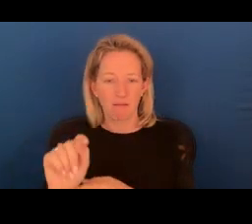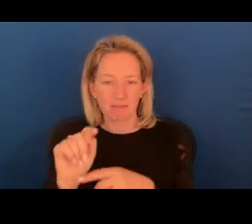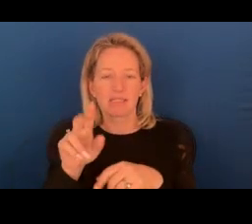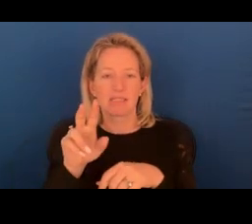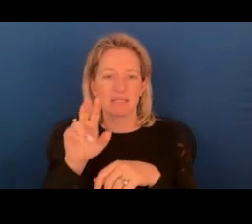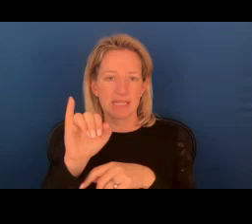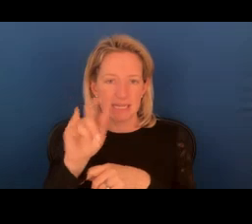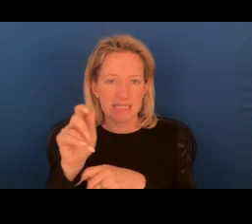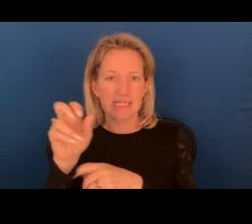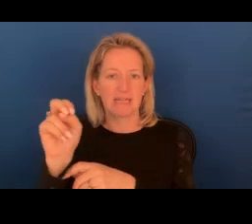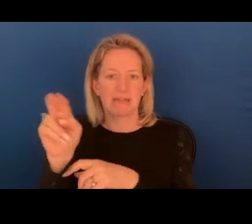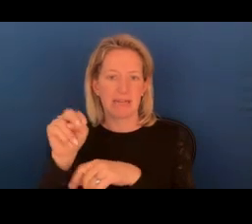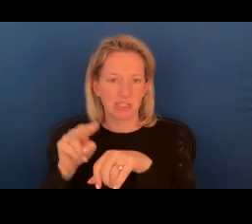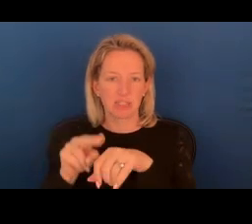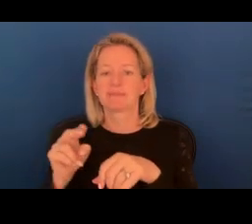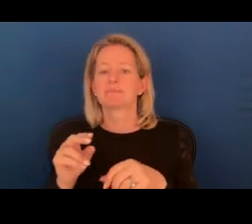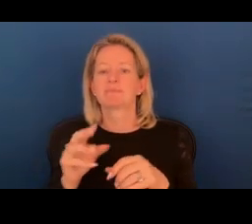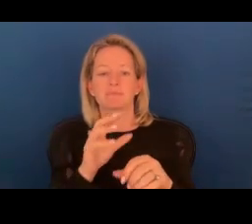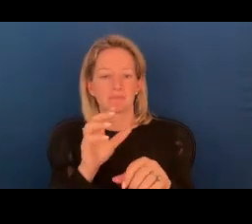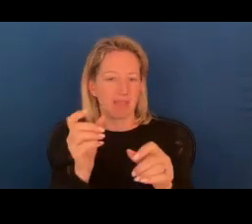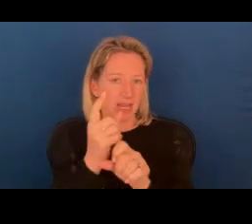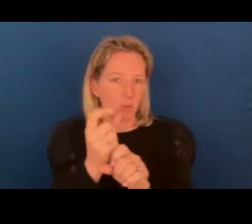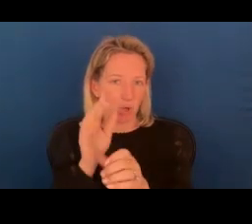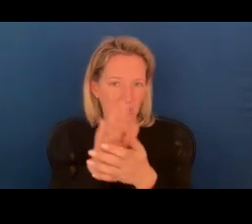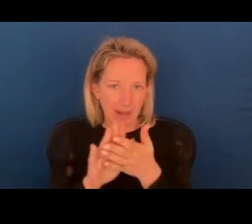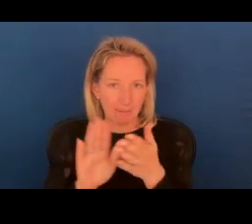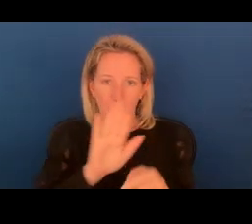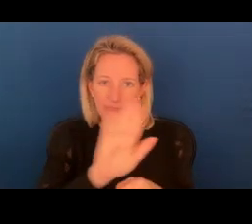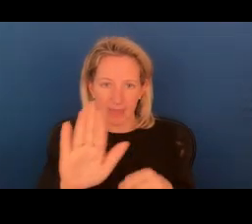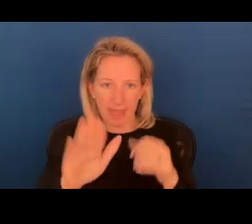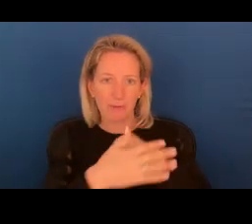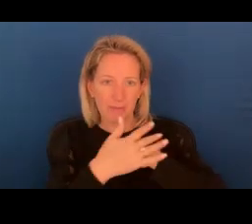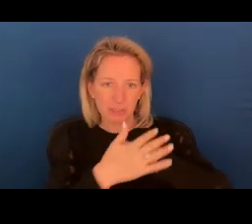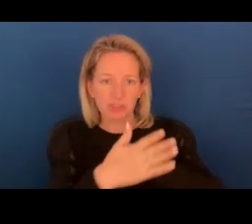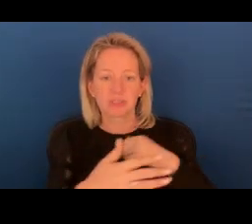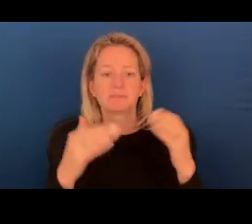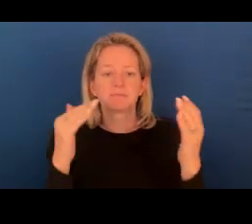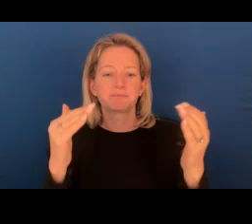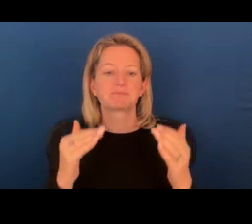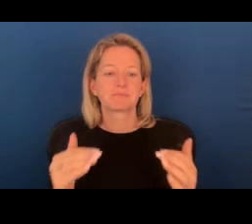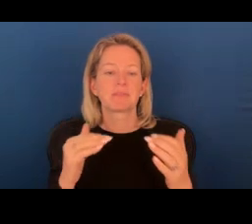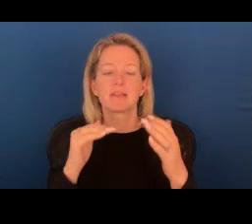annual remote cleanup on their beaches. I do education outreach with